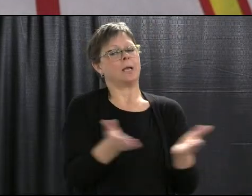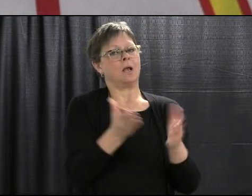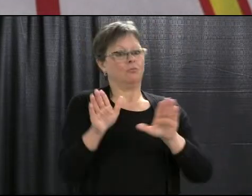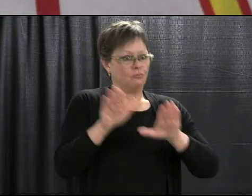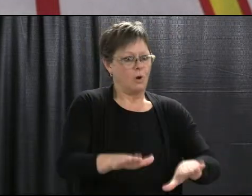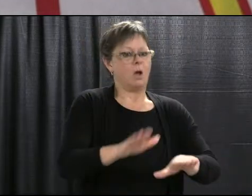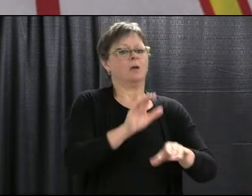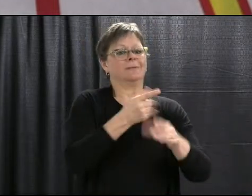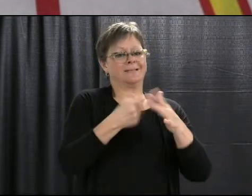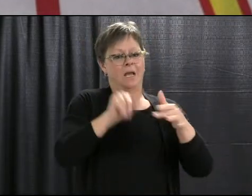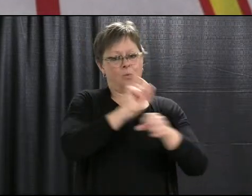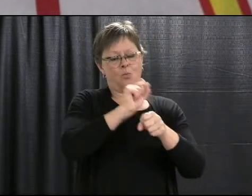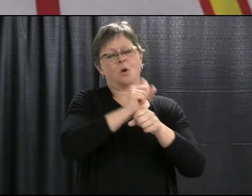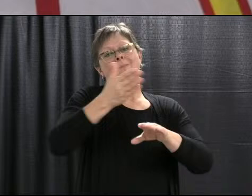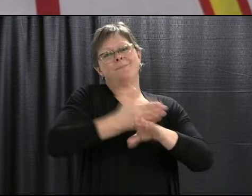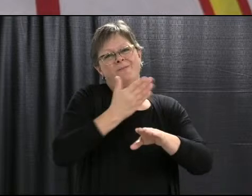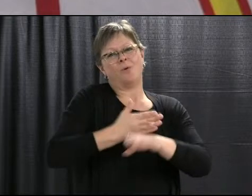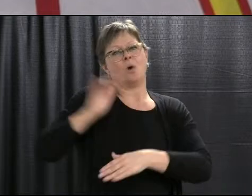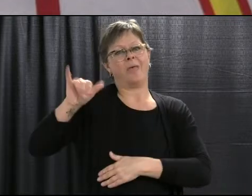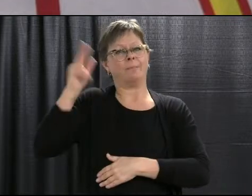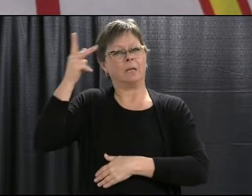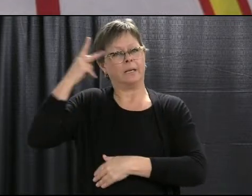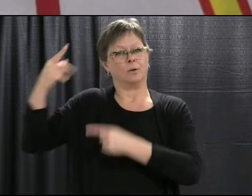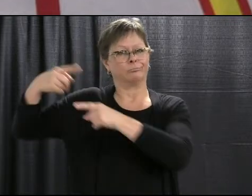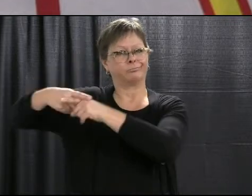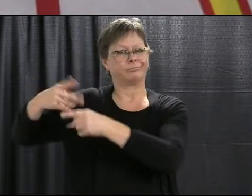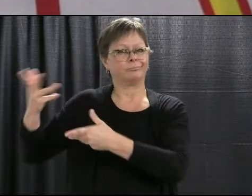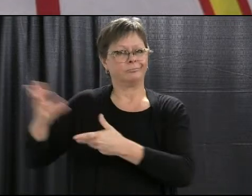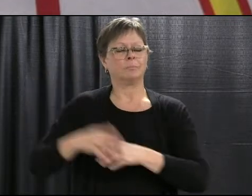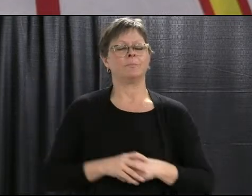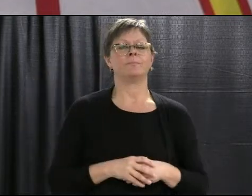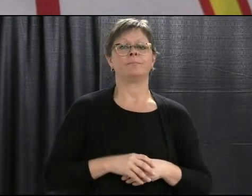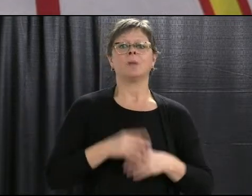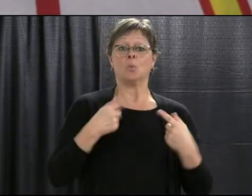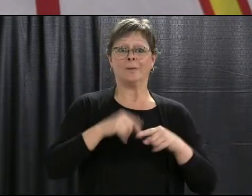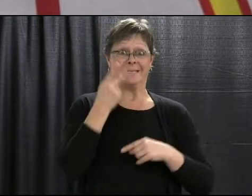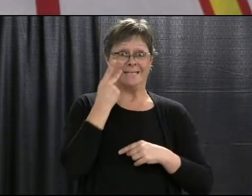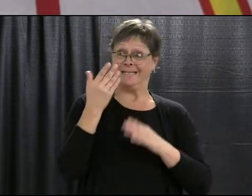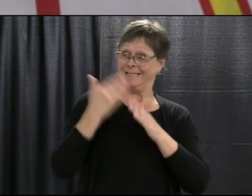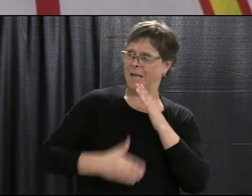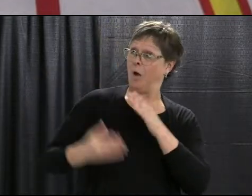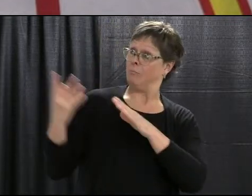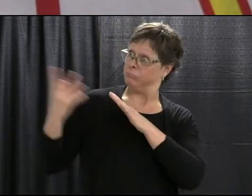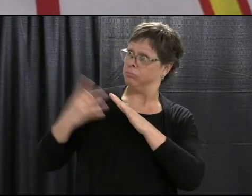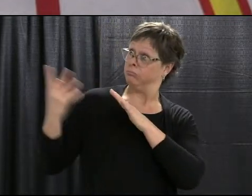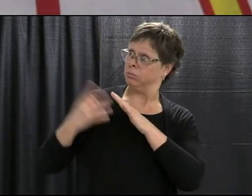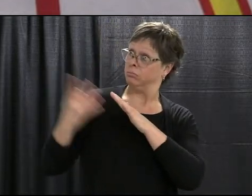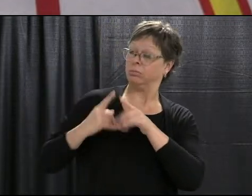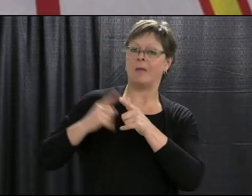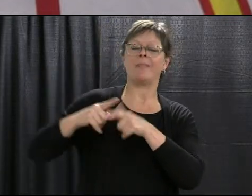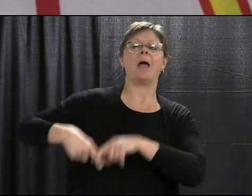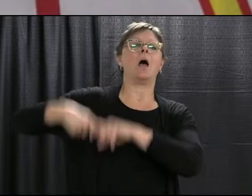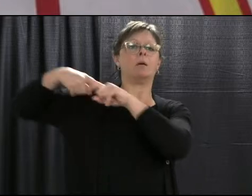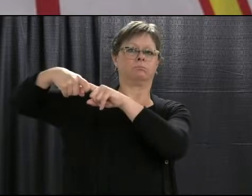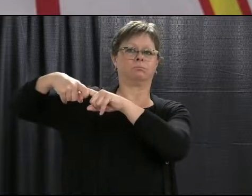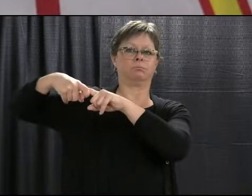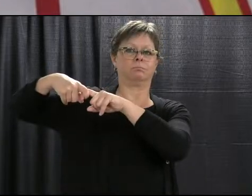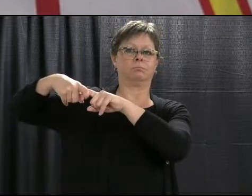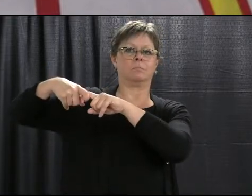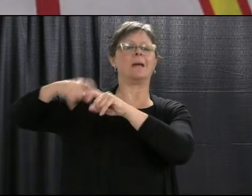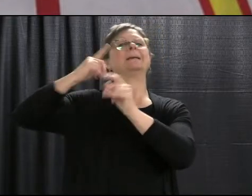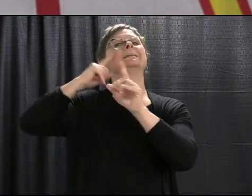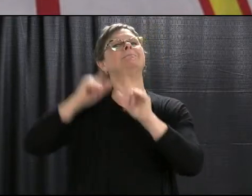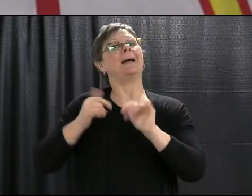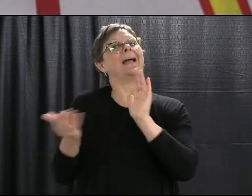that had happened. So we started to see some flow, and then it came to a halt. We anticipate seeing that